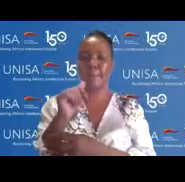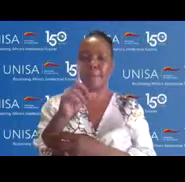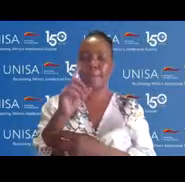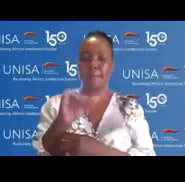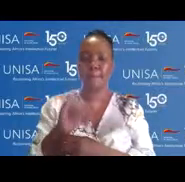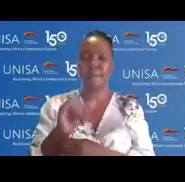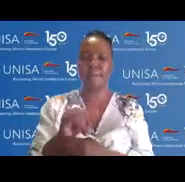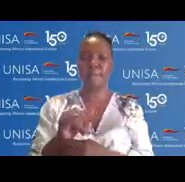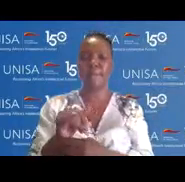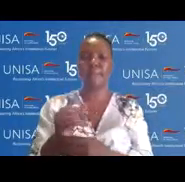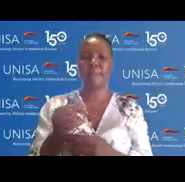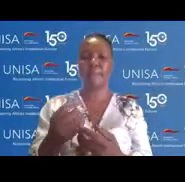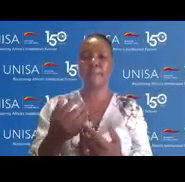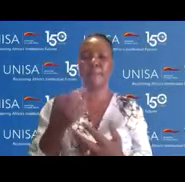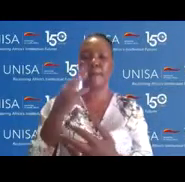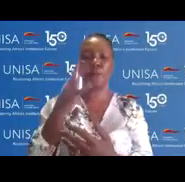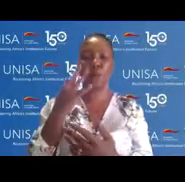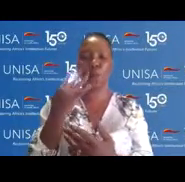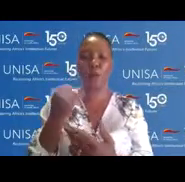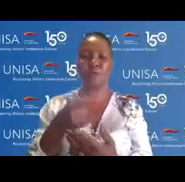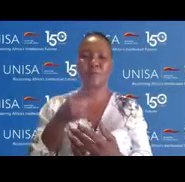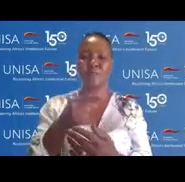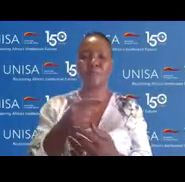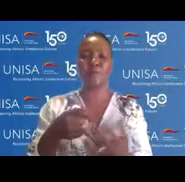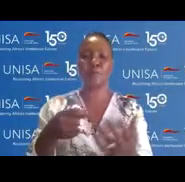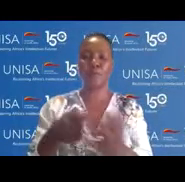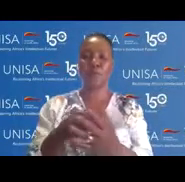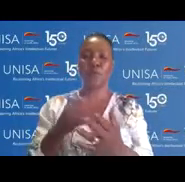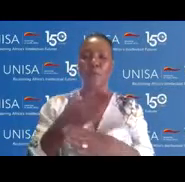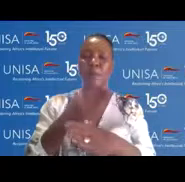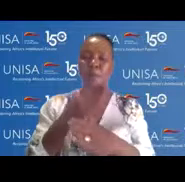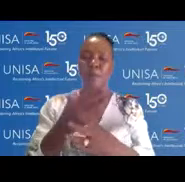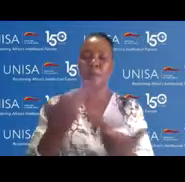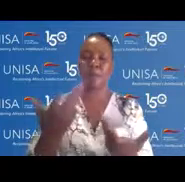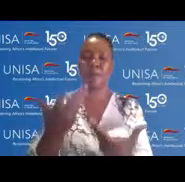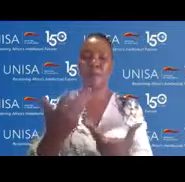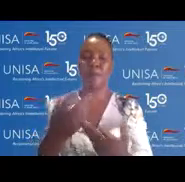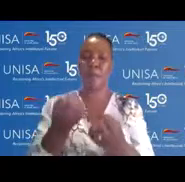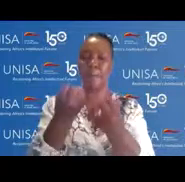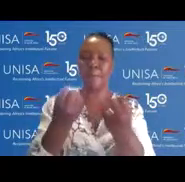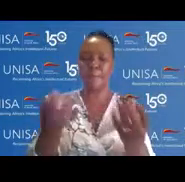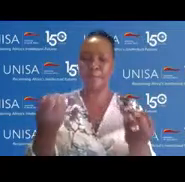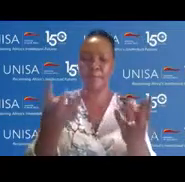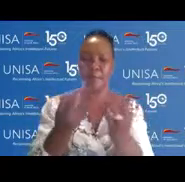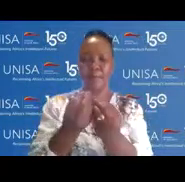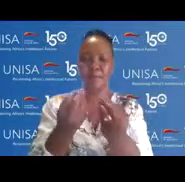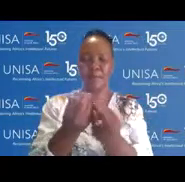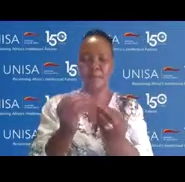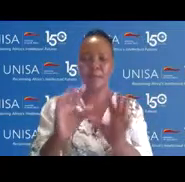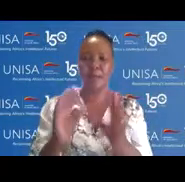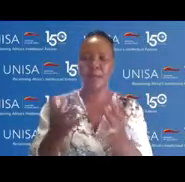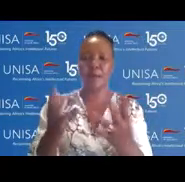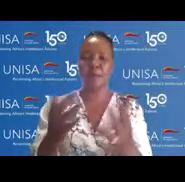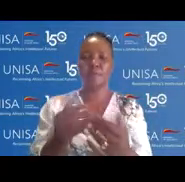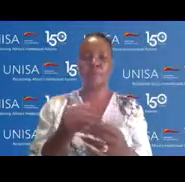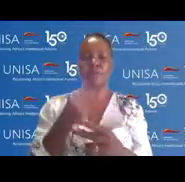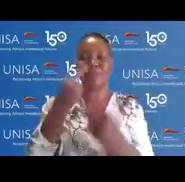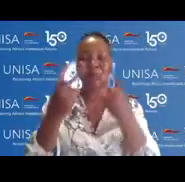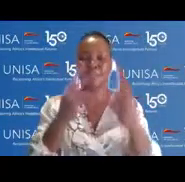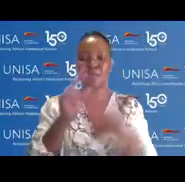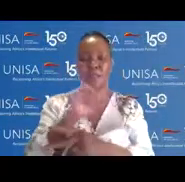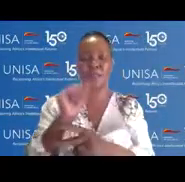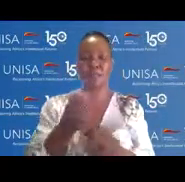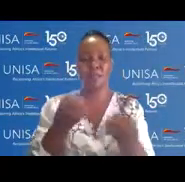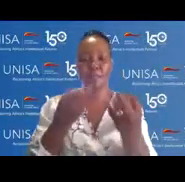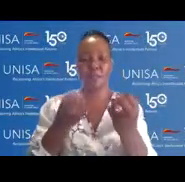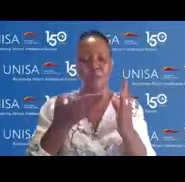oh my gosh, a whole bunch of information there as well. So yeah, so there we go. So that's how you can actually see that information right there,